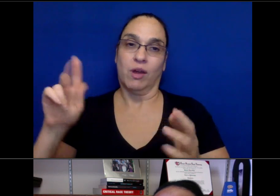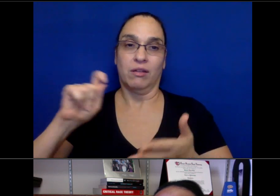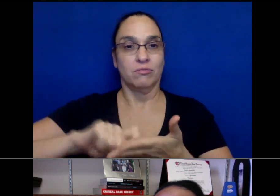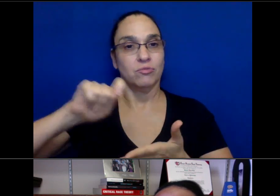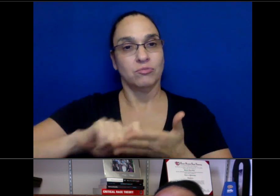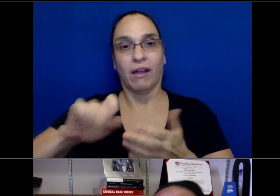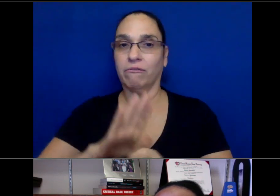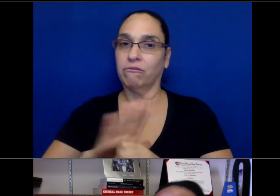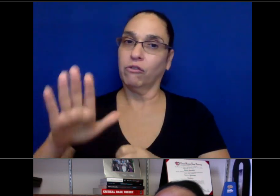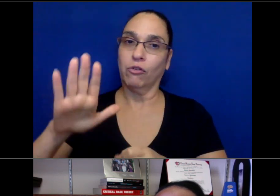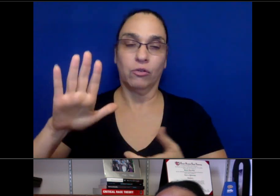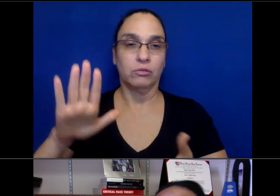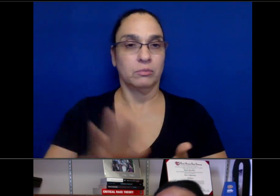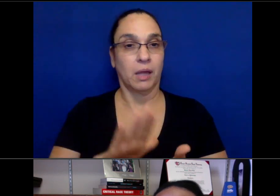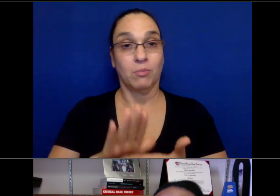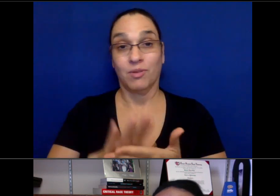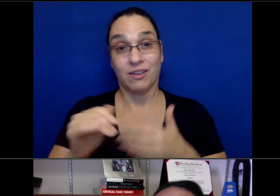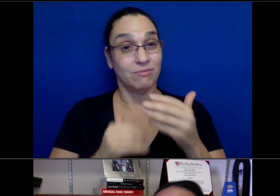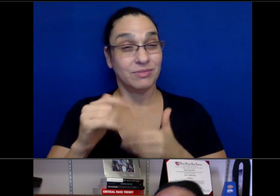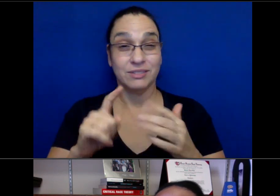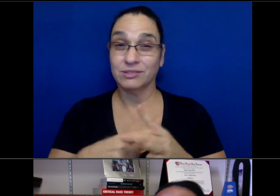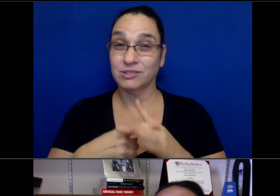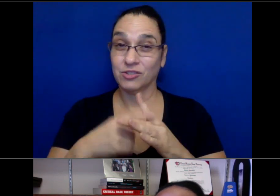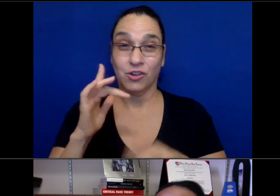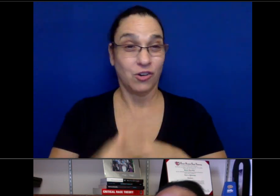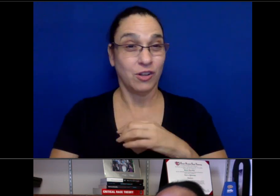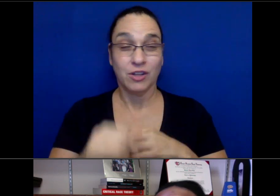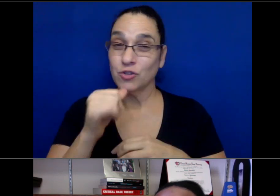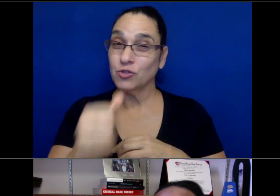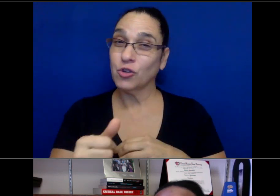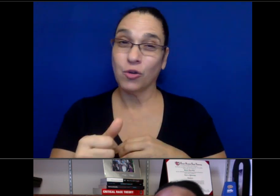started as early as possible. Again, don't be afraid of being wrong.